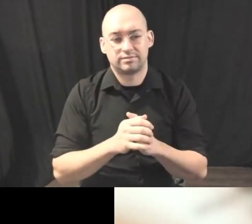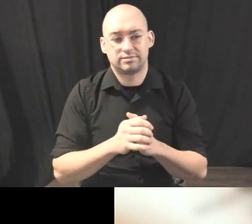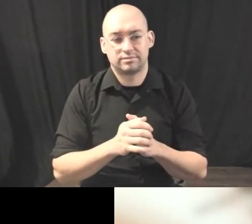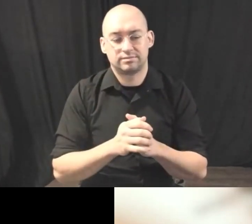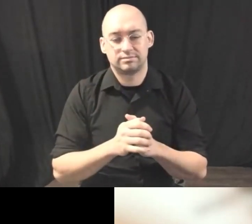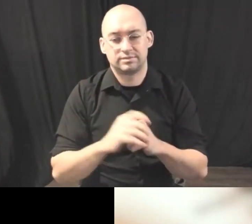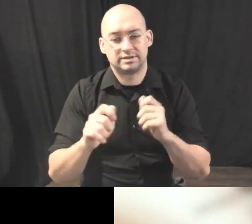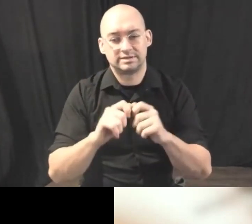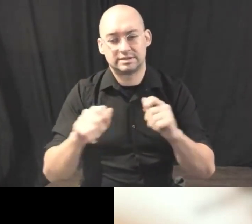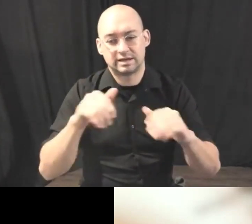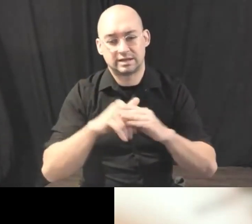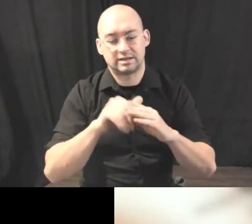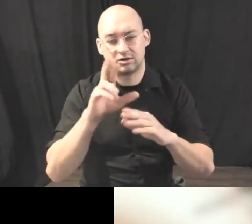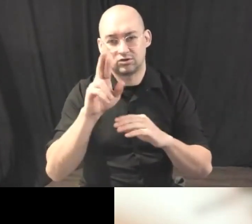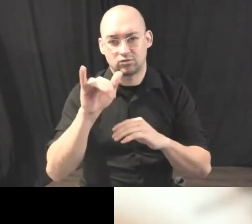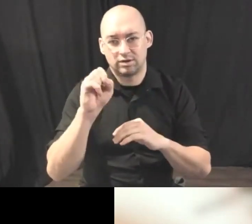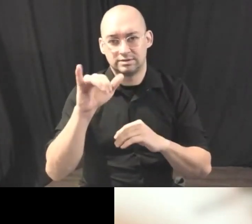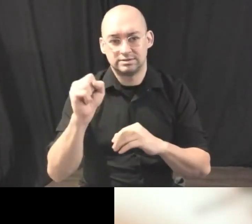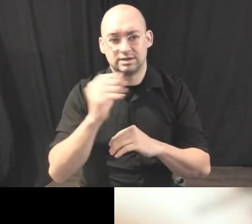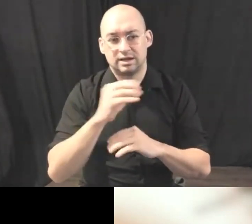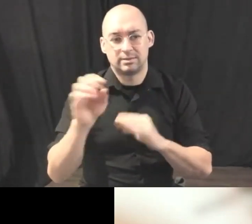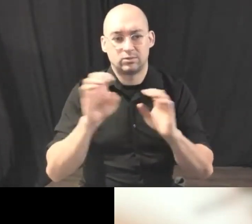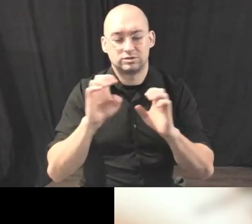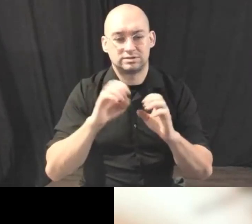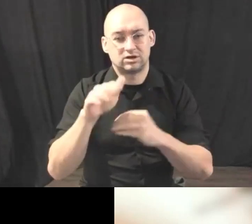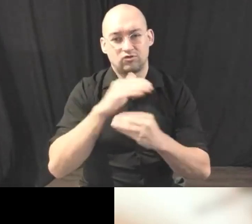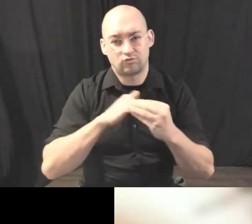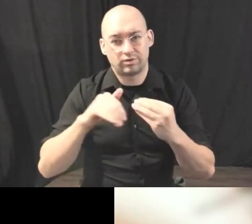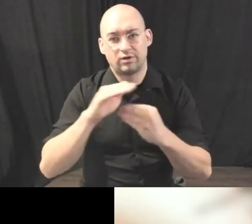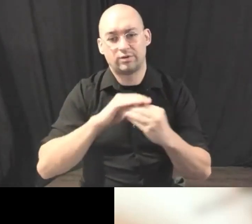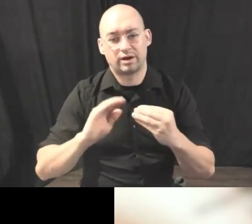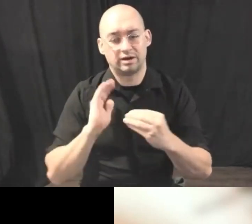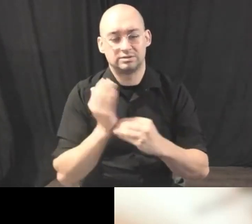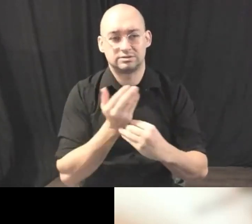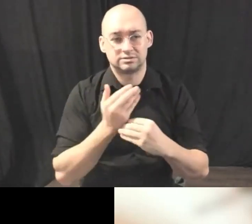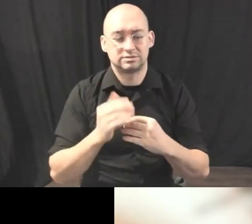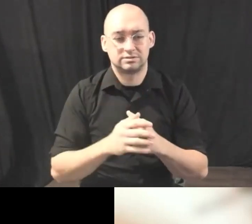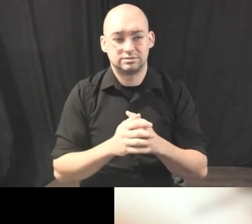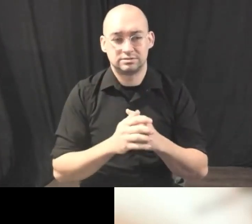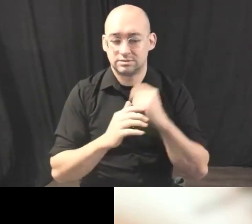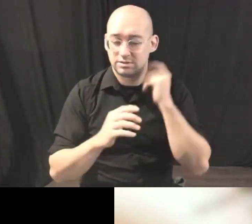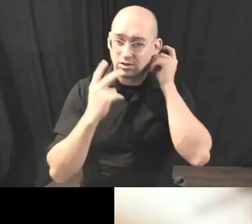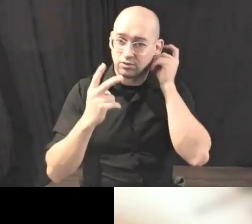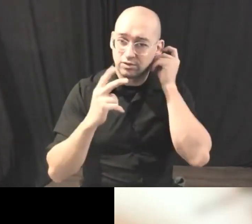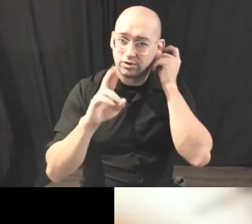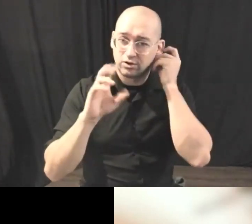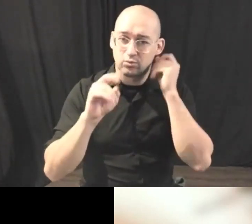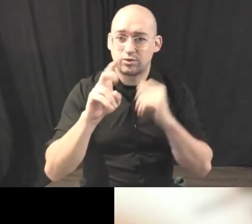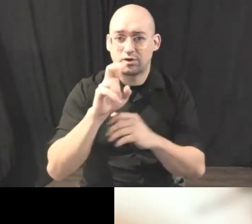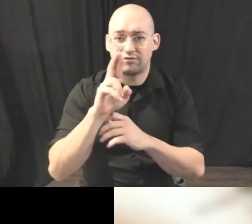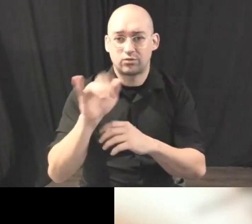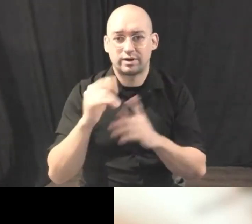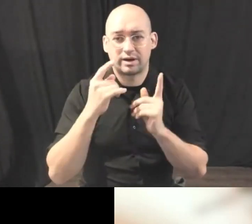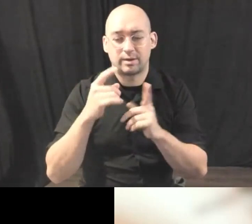and the emergencies that occur around us. I'm looking at the recovery that has happened in our far